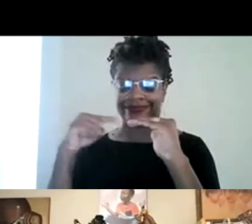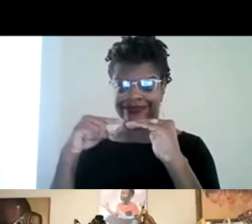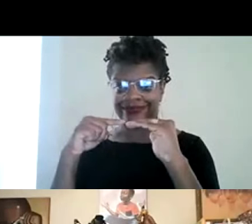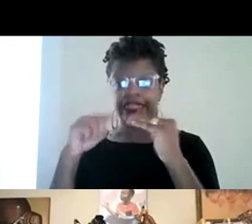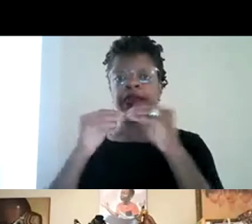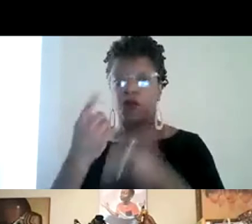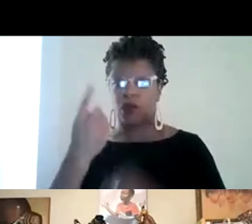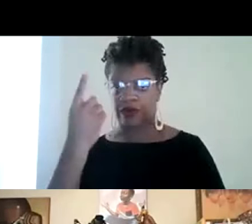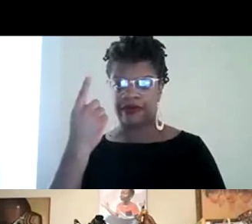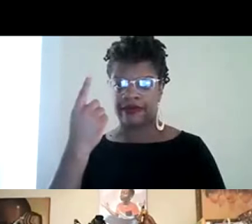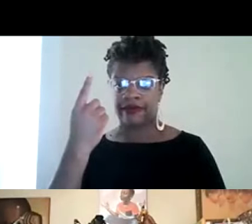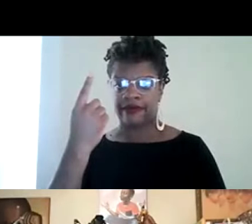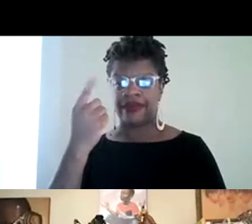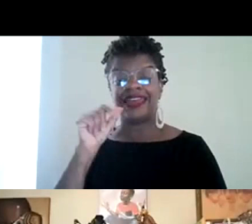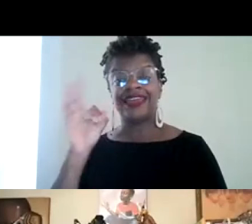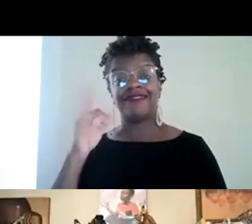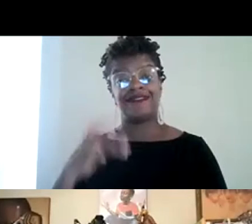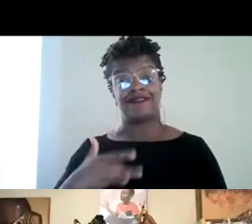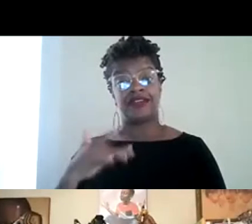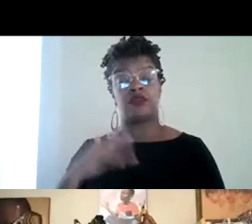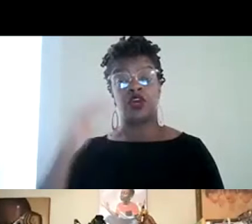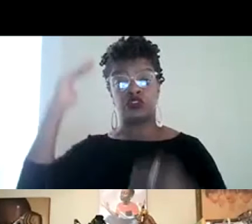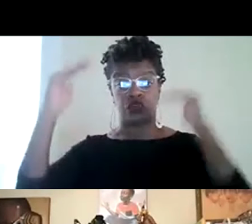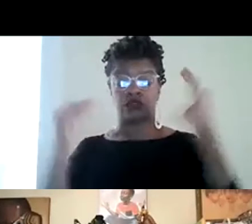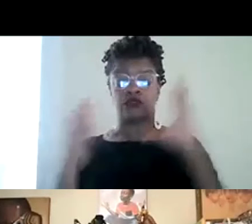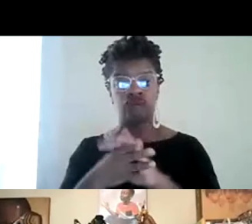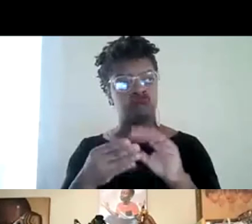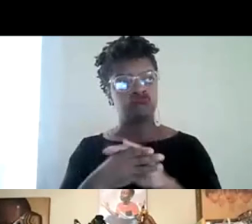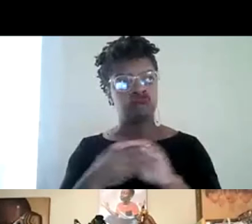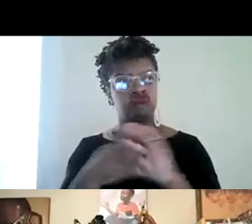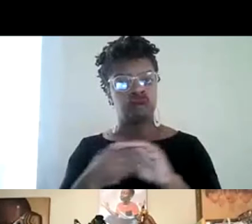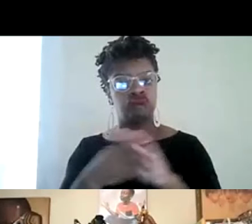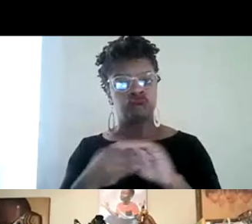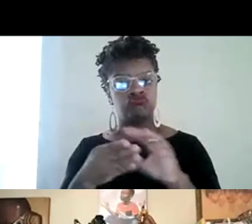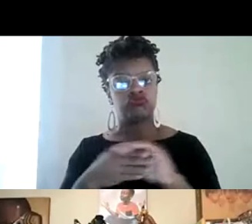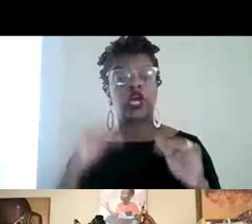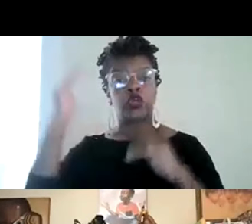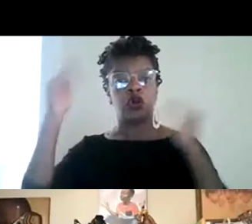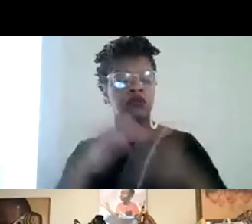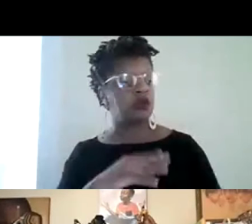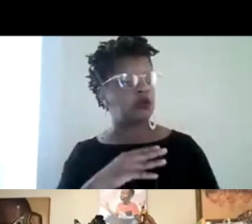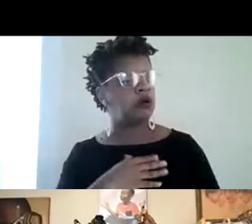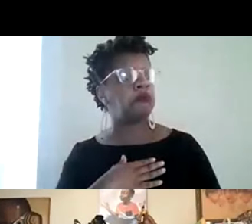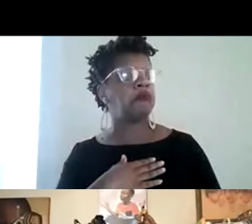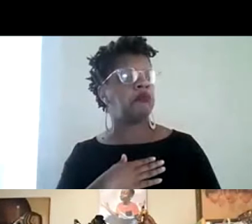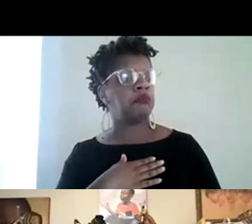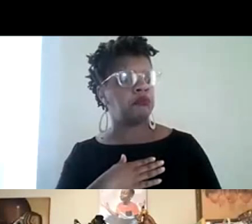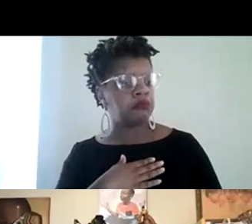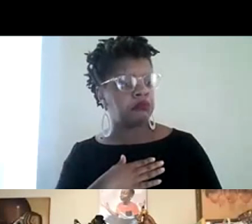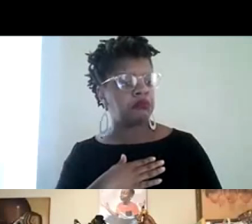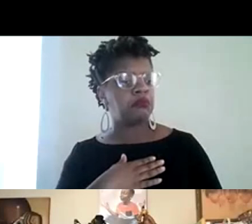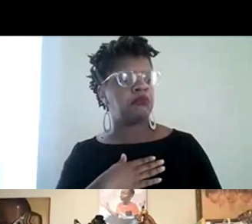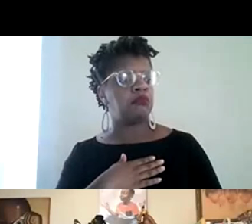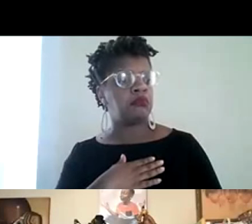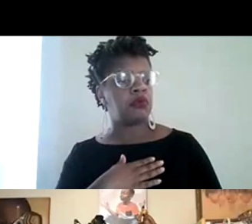children see and feel that adults are acting out of care for their whole selves, and by that I mean, we see you, we